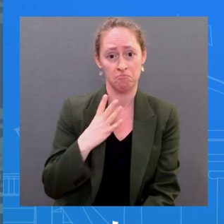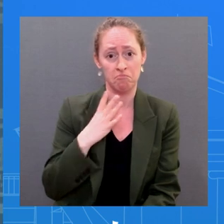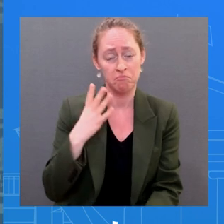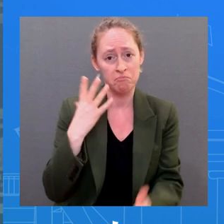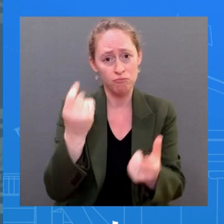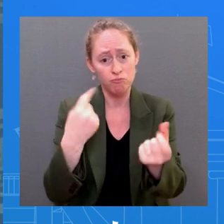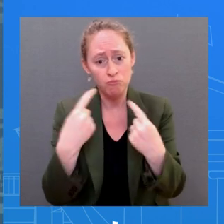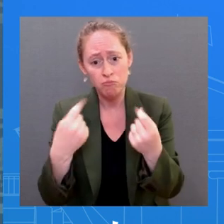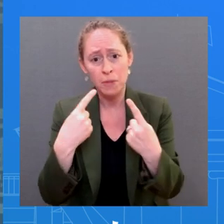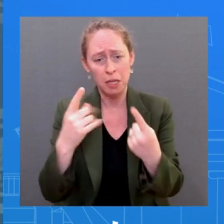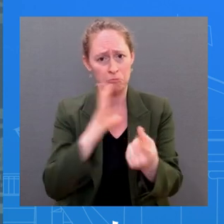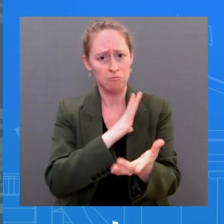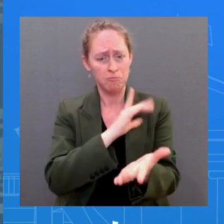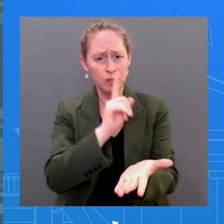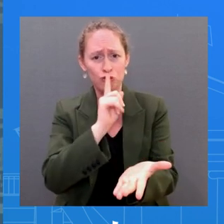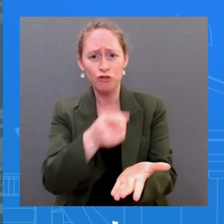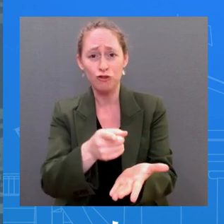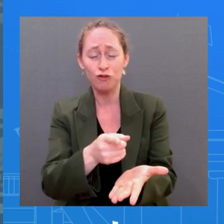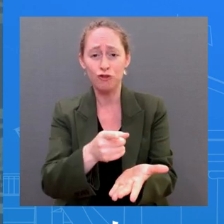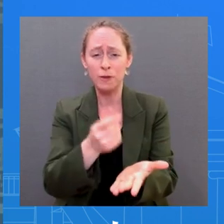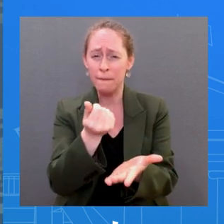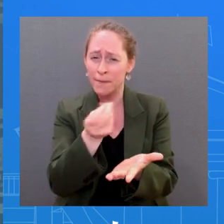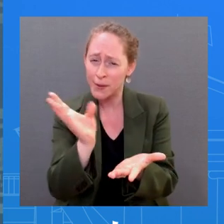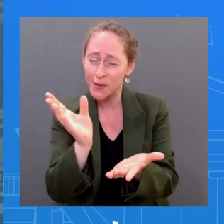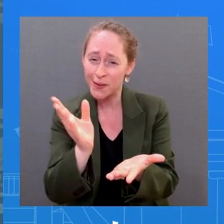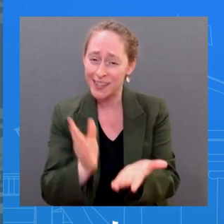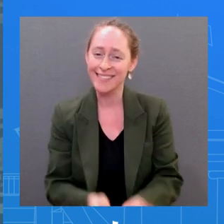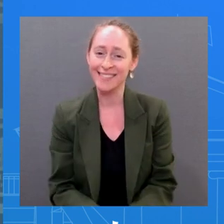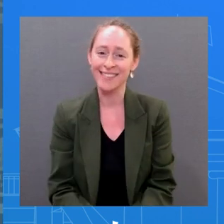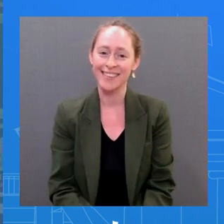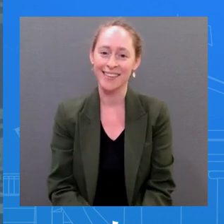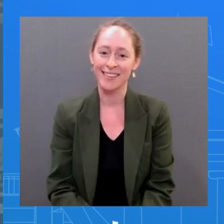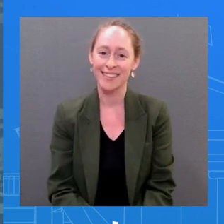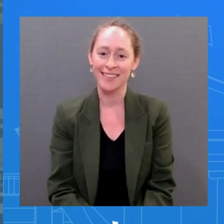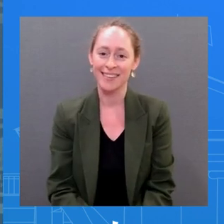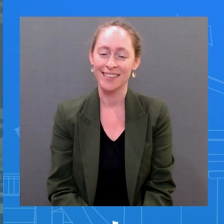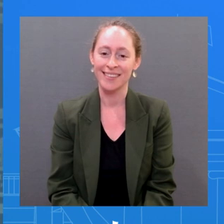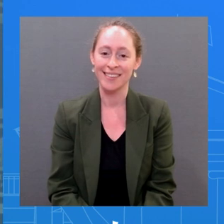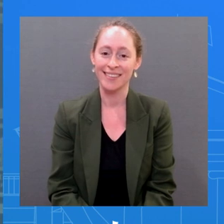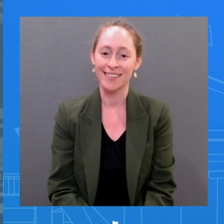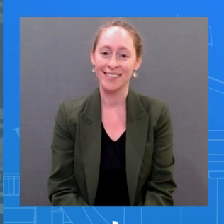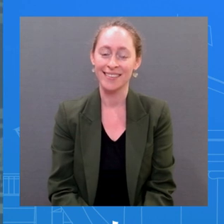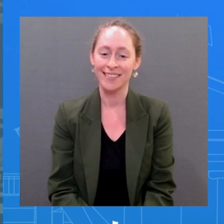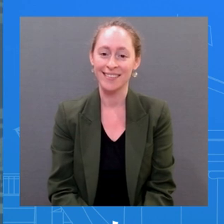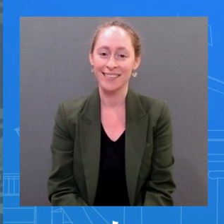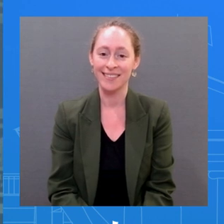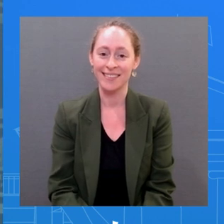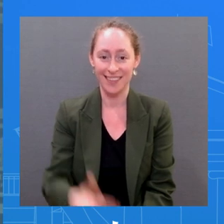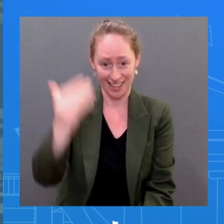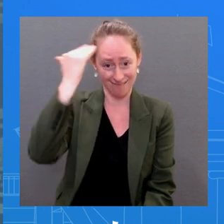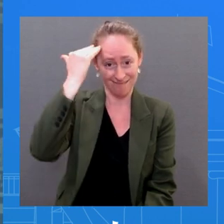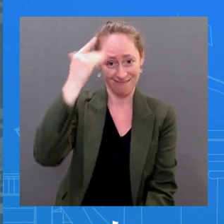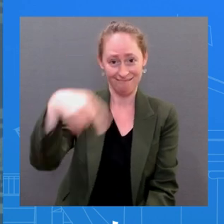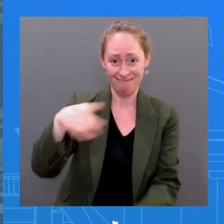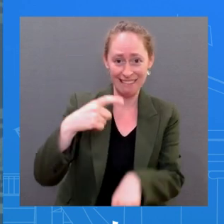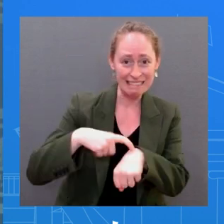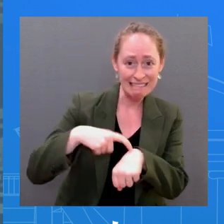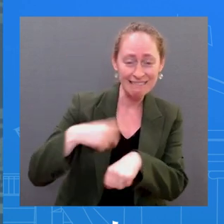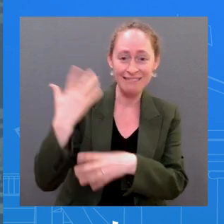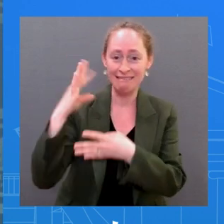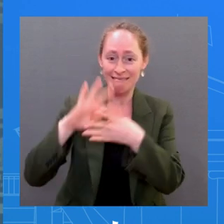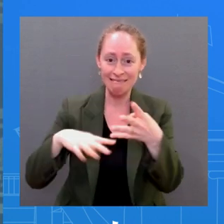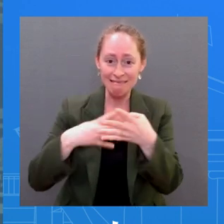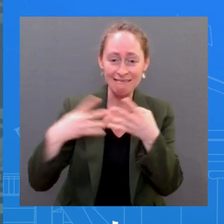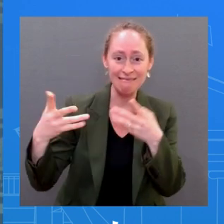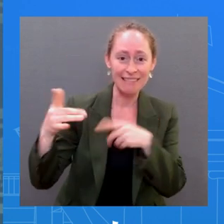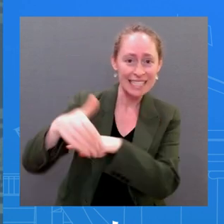You know, I know a lot of you have deadlines yourselves and have to do evening TV, so won't be here for too long, but I did want to come